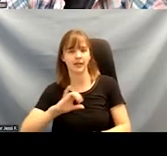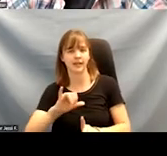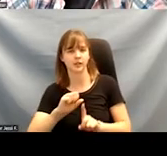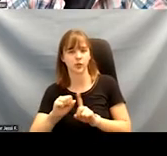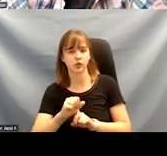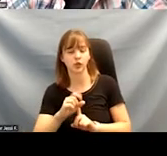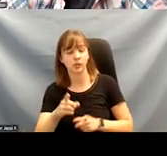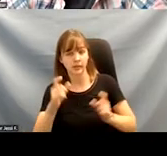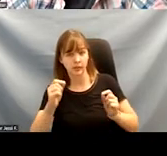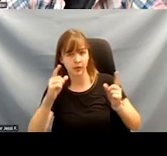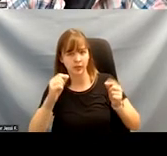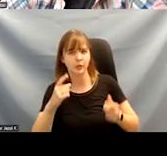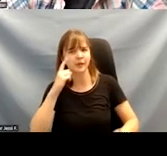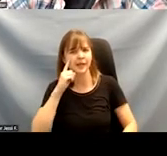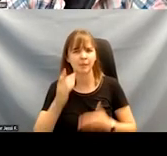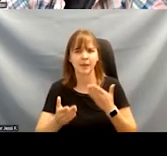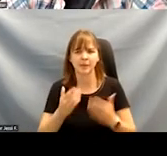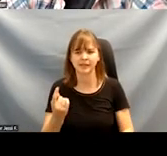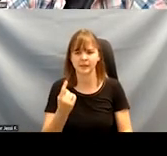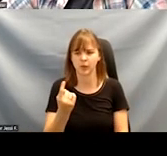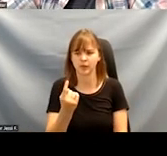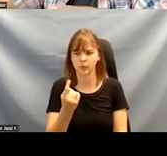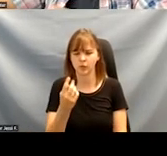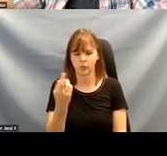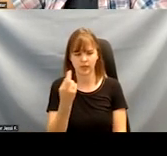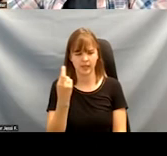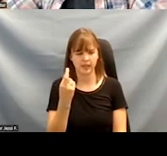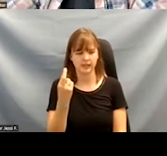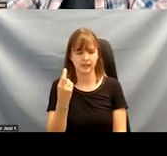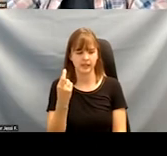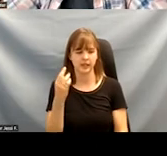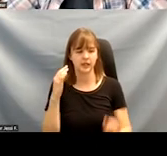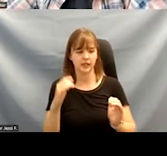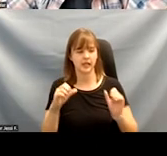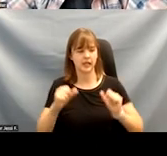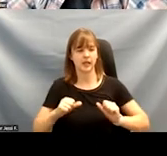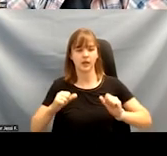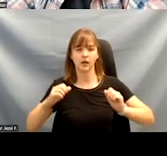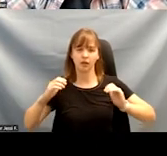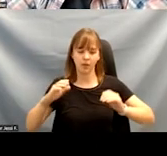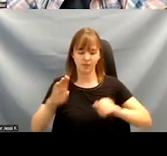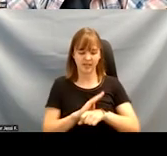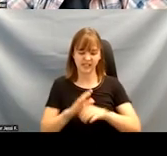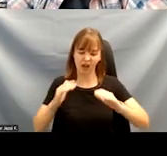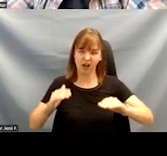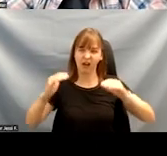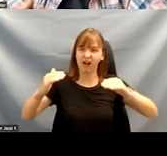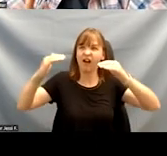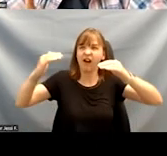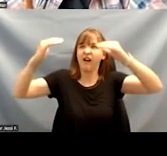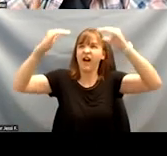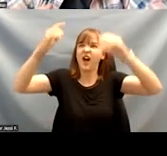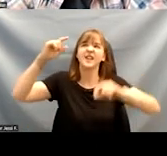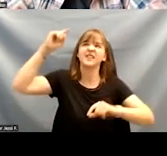right? You'd think that at some point someone gets to a certain level where they stop hustling. And the people that have these large